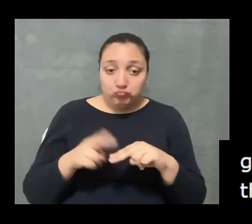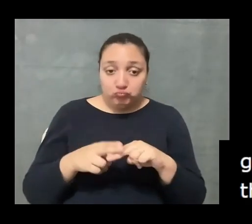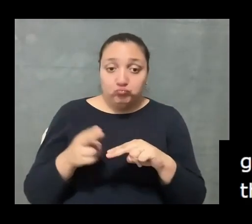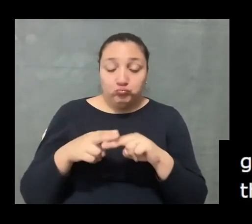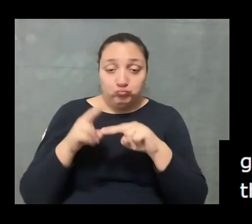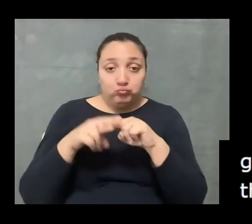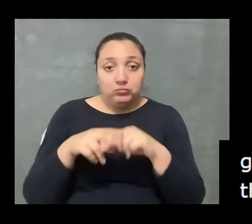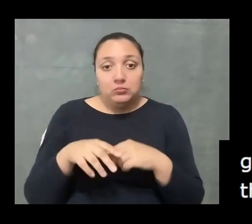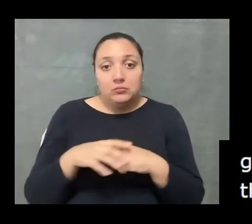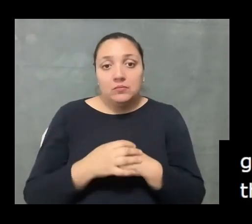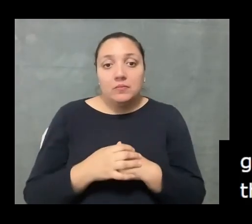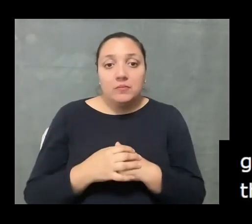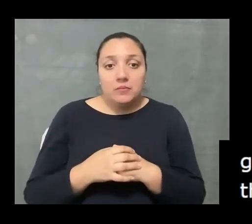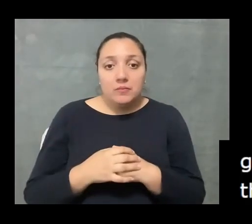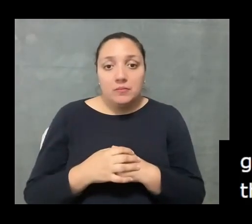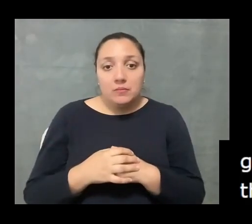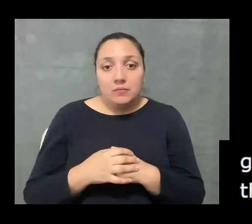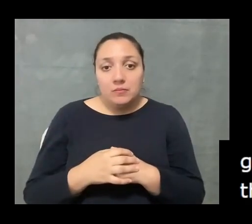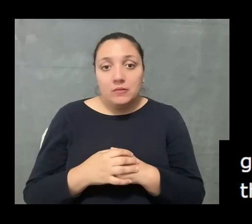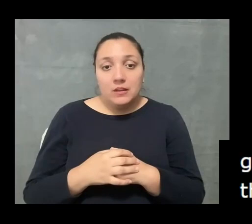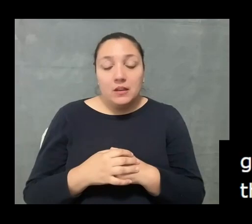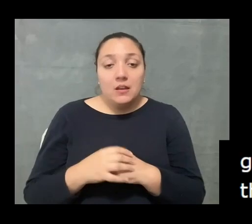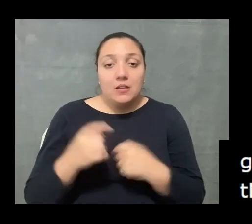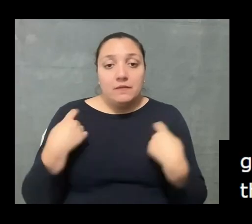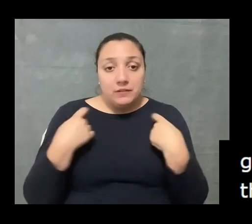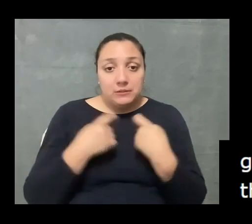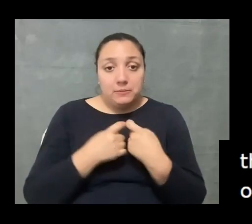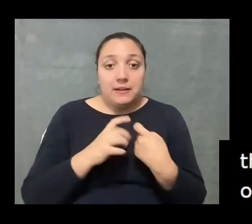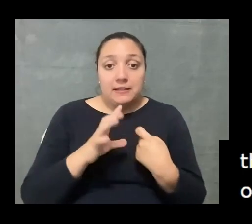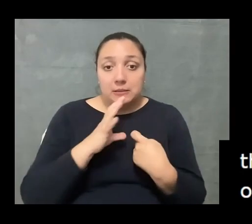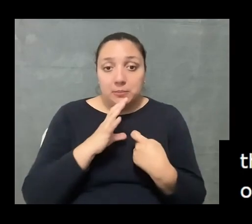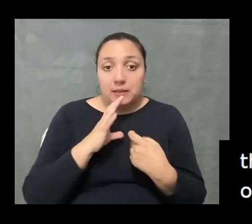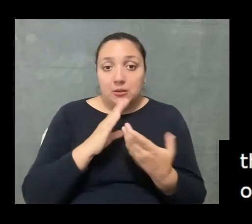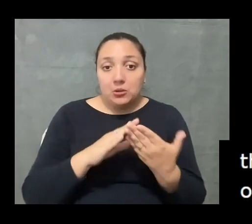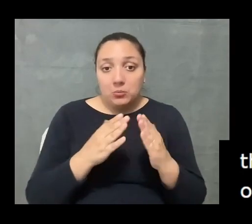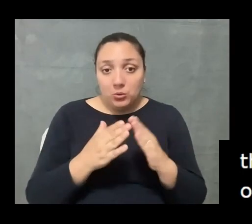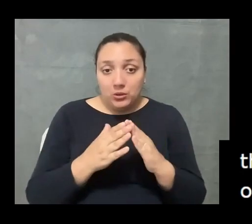from immigrant Spanish-speaking communities in Latin America.